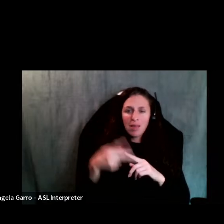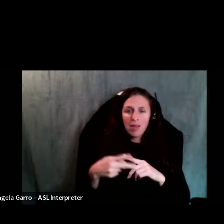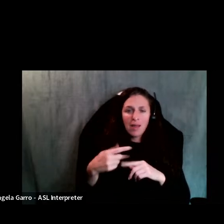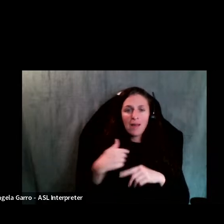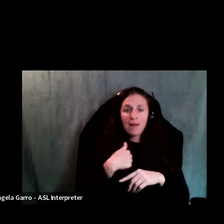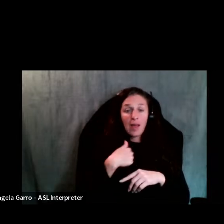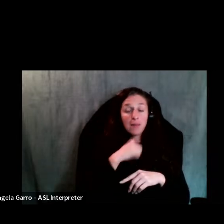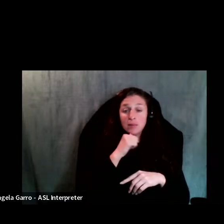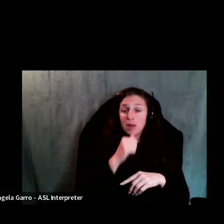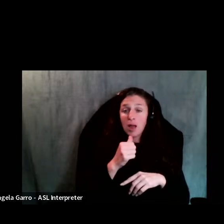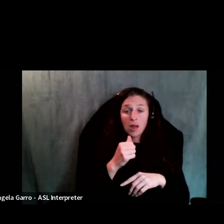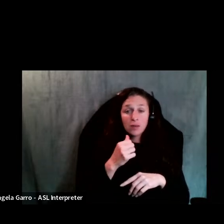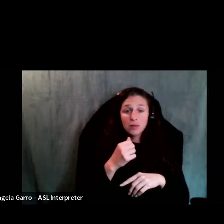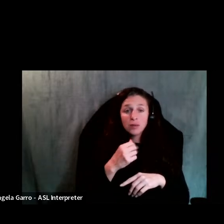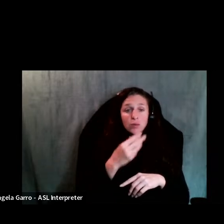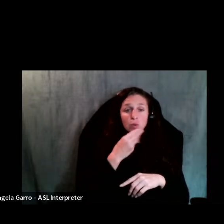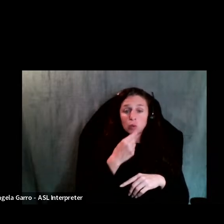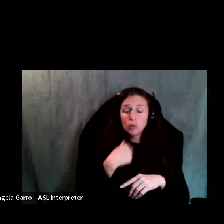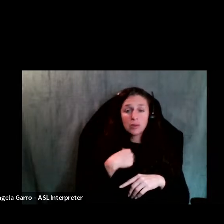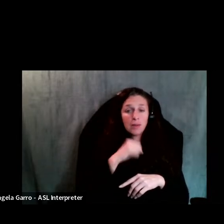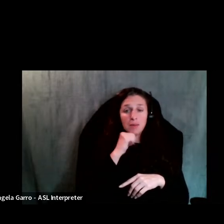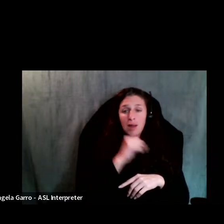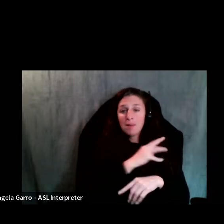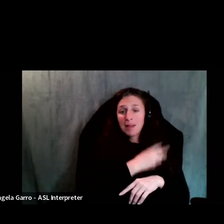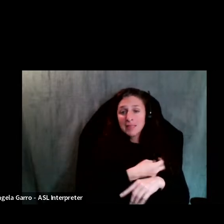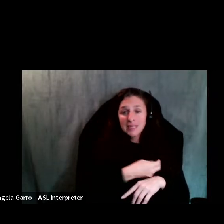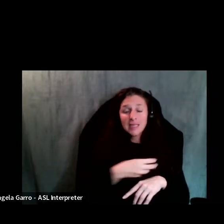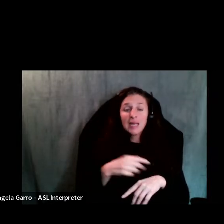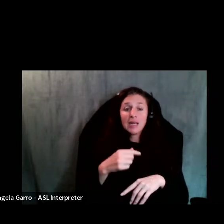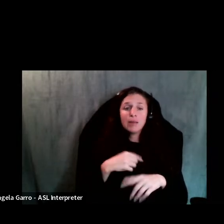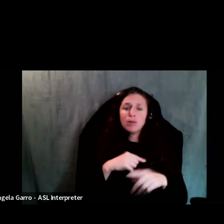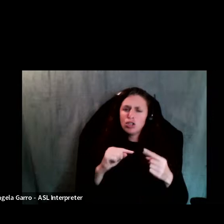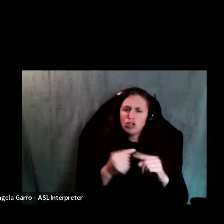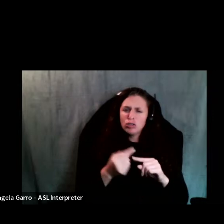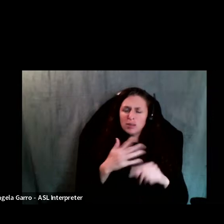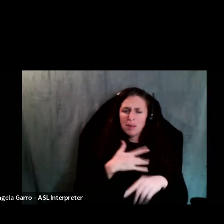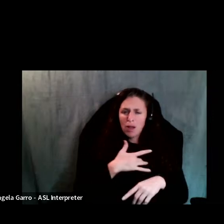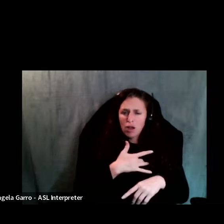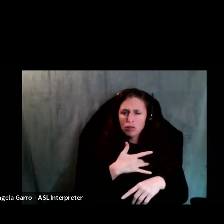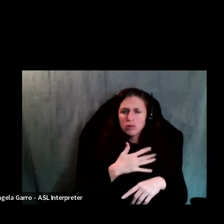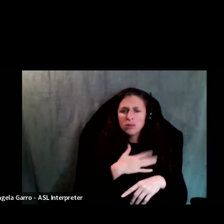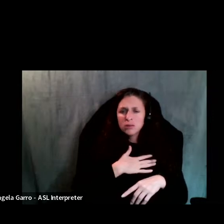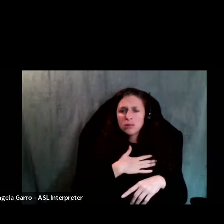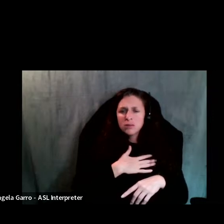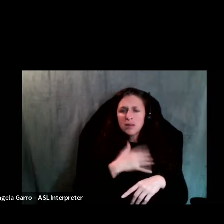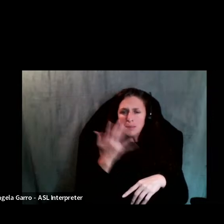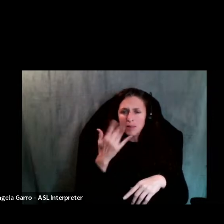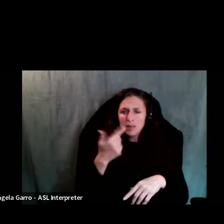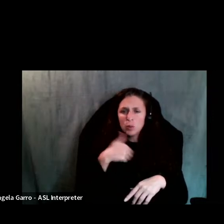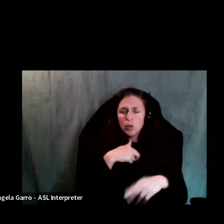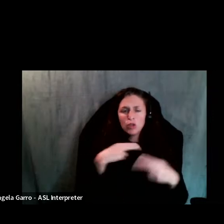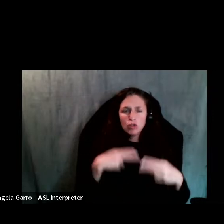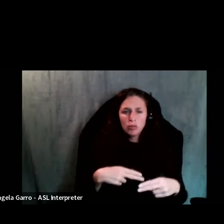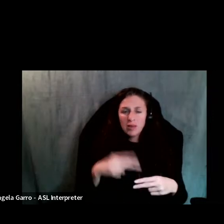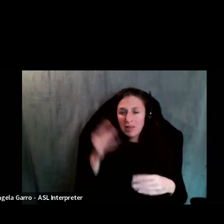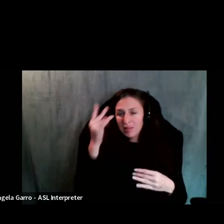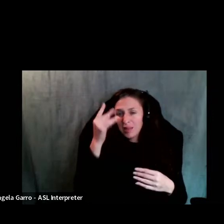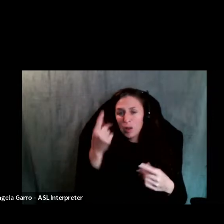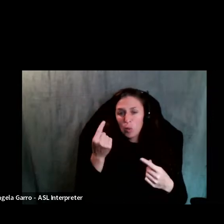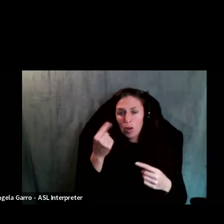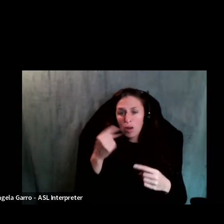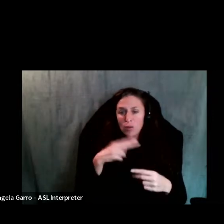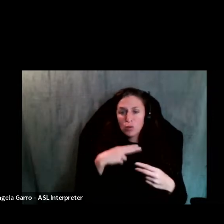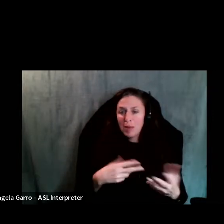not Jewish, I'm not Palestinian, but it hurts my heart because we're human, and thinking about what humanity is.